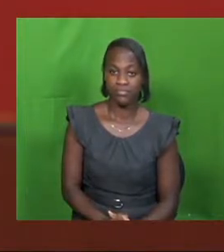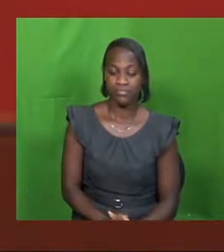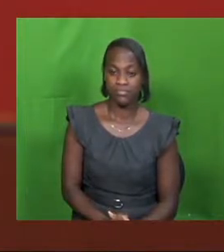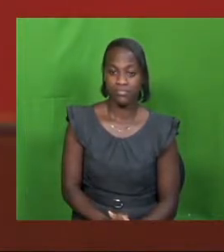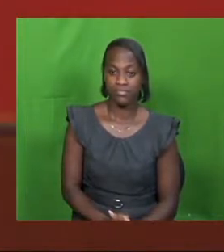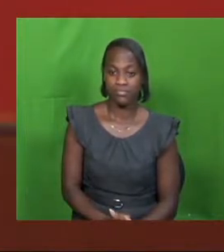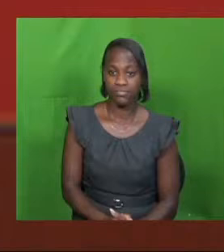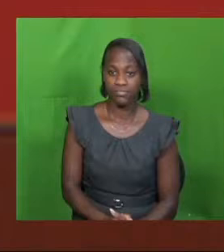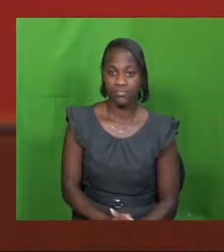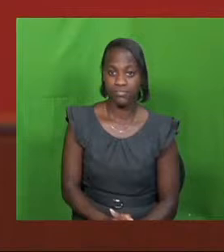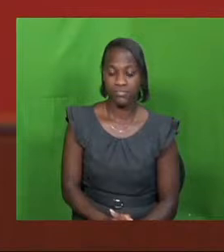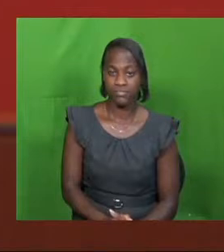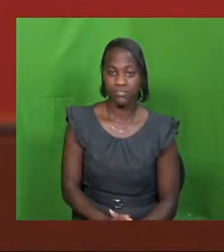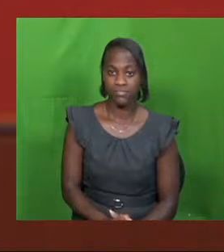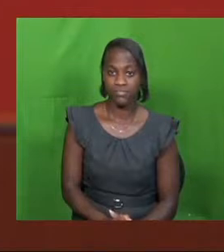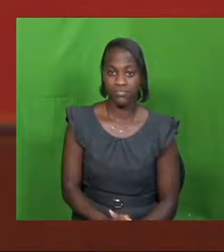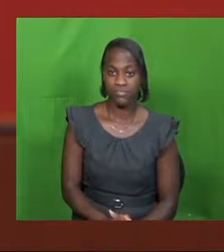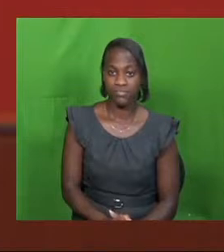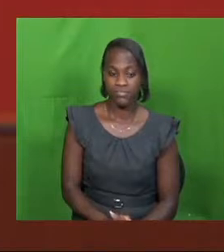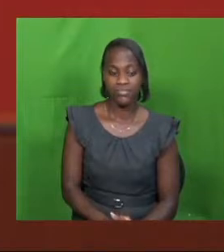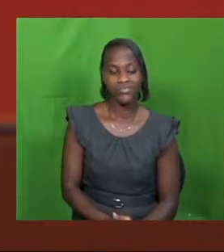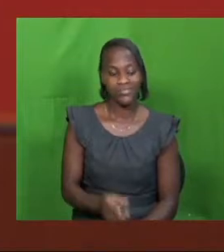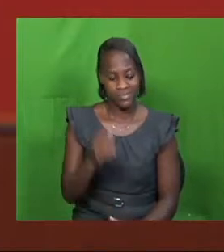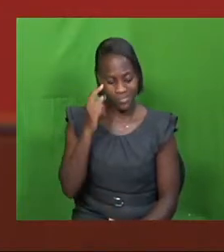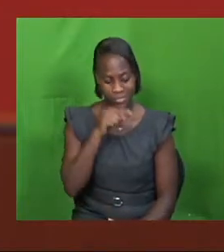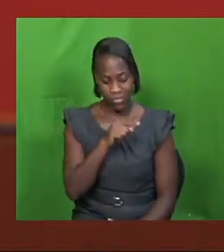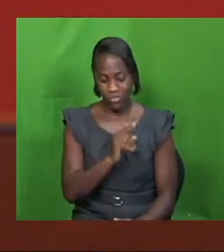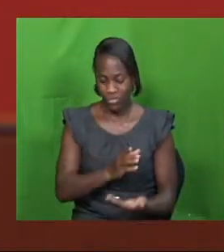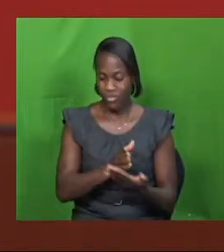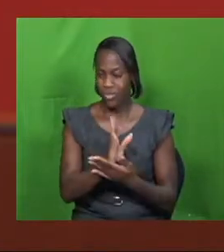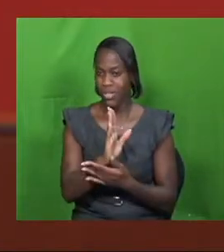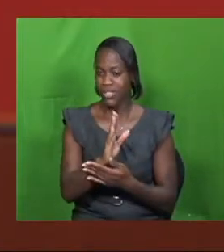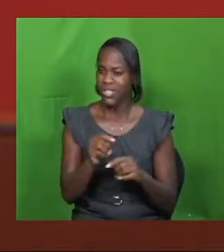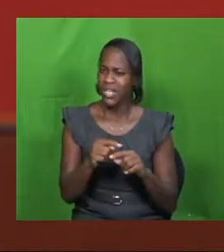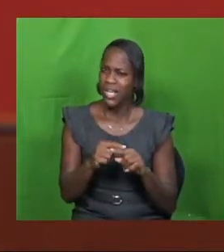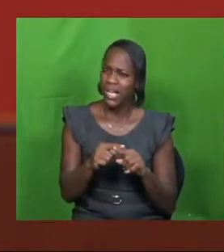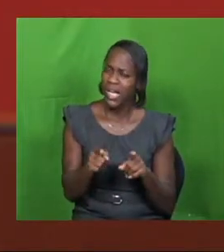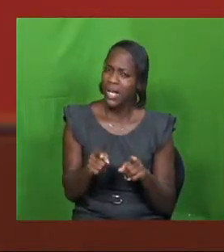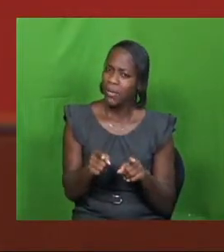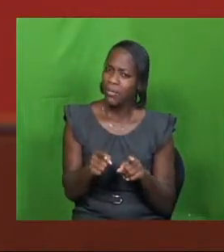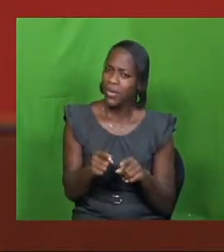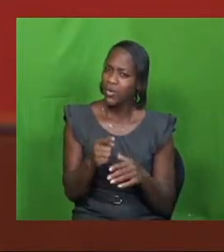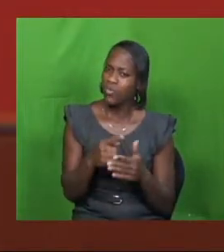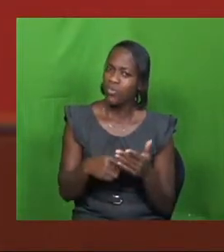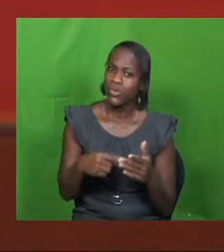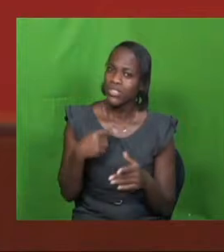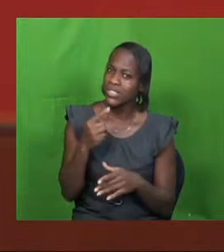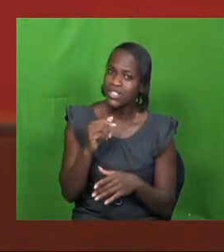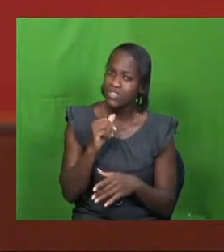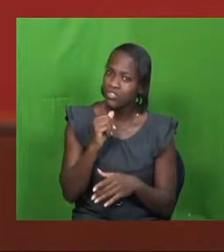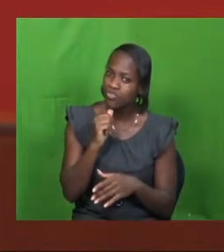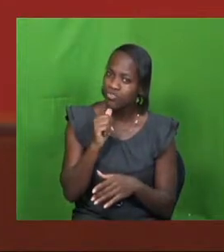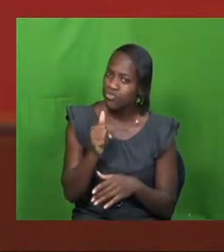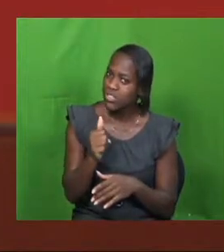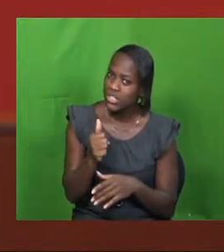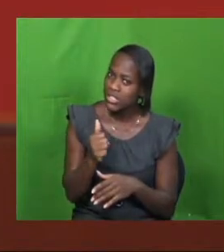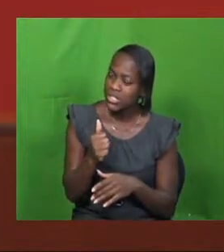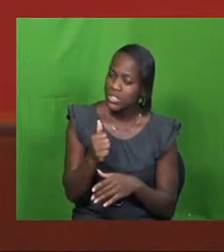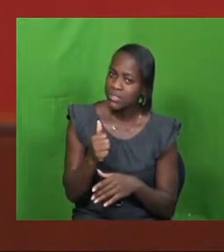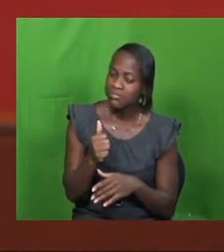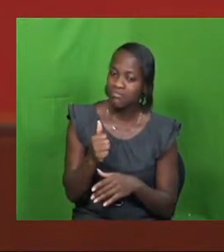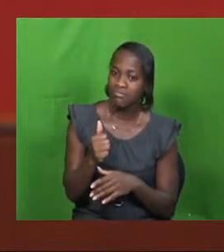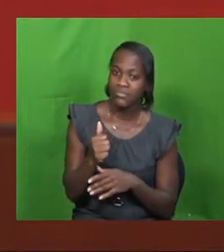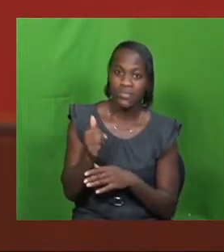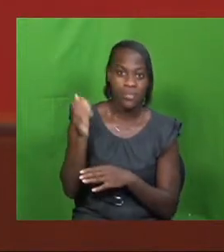Yes, I think, Honourable Member, you got it right. But actually what they did were not addresses. They